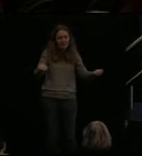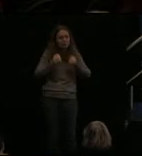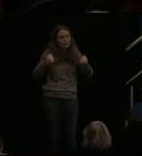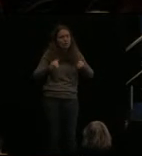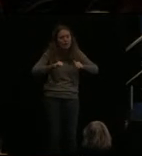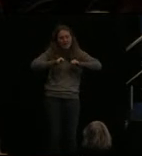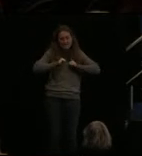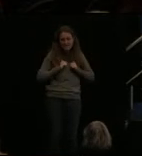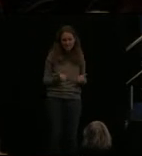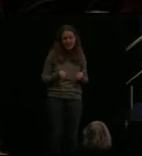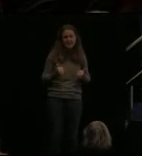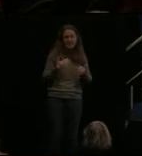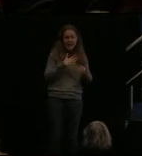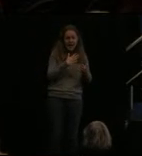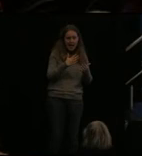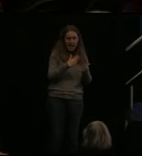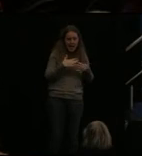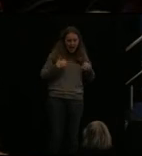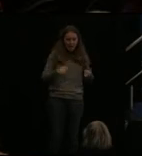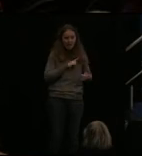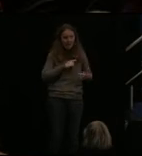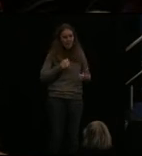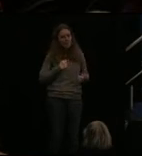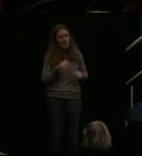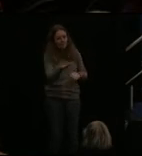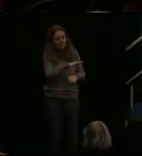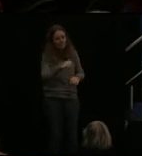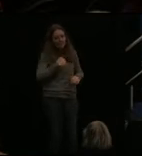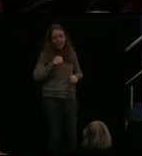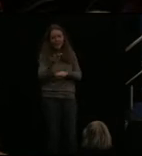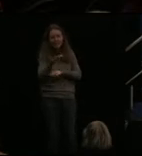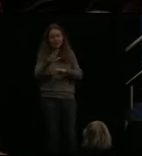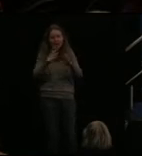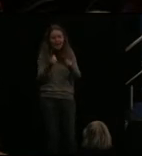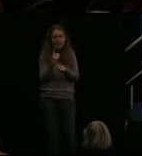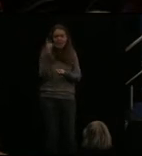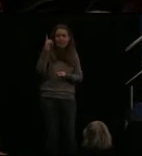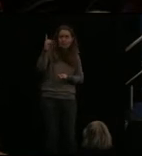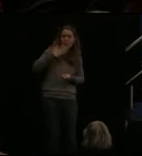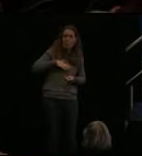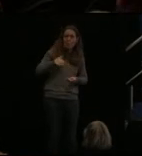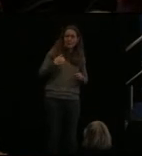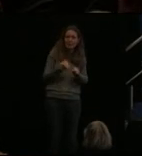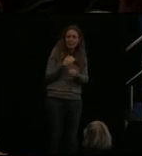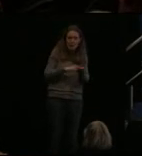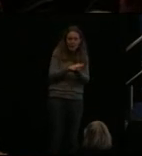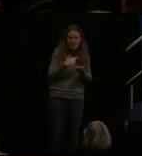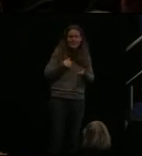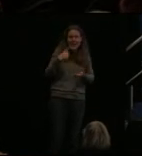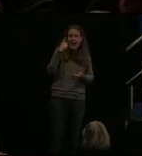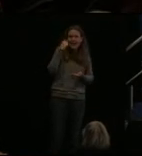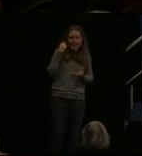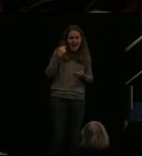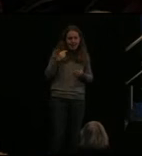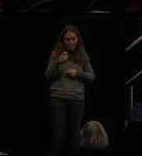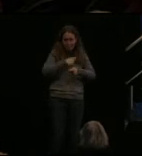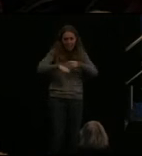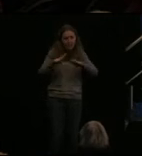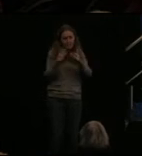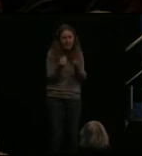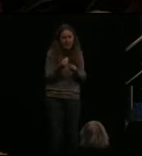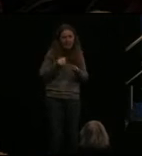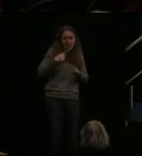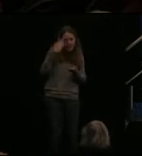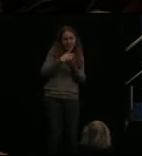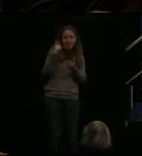healthy for my family, for the future, for everything that God would have me to do, so that I can be all that I would believe God